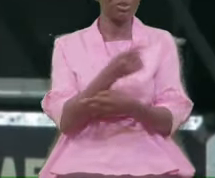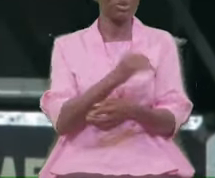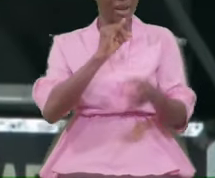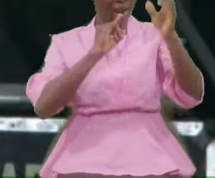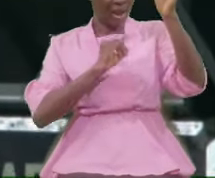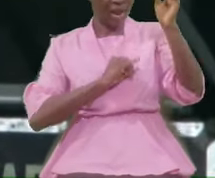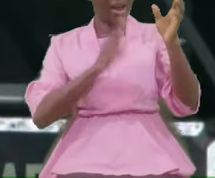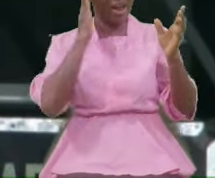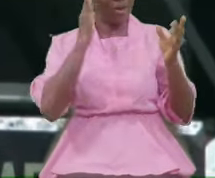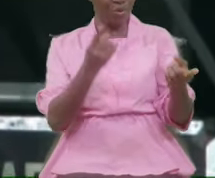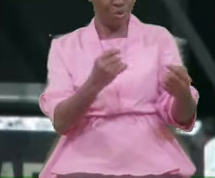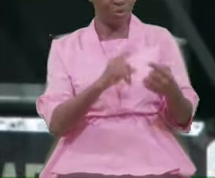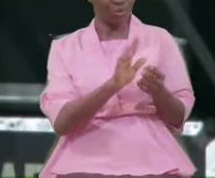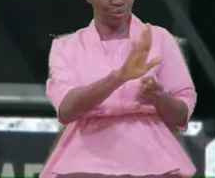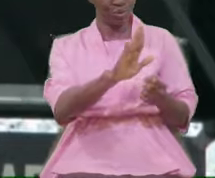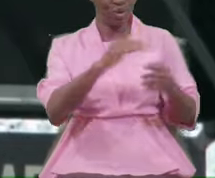house